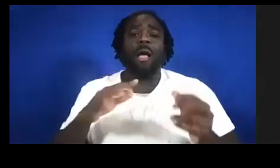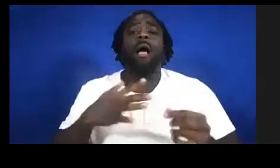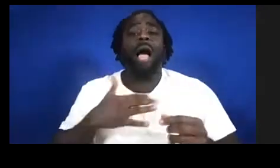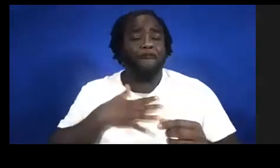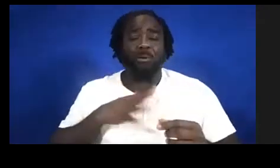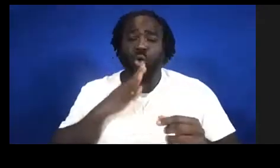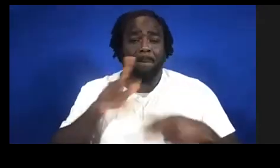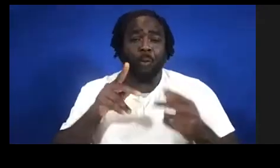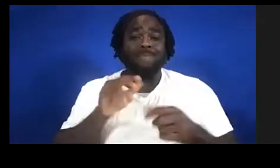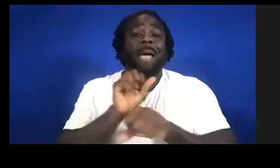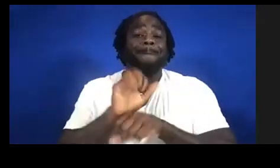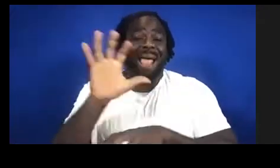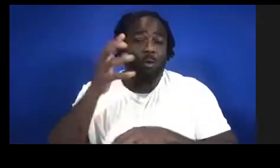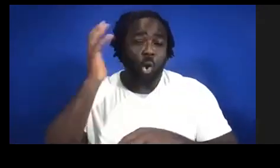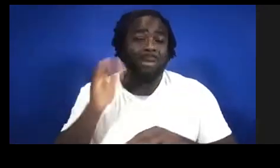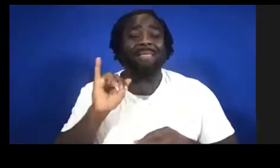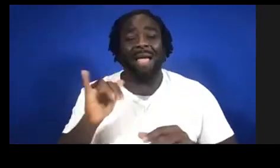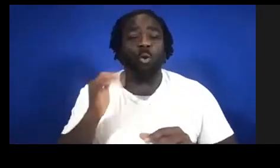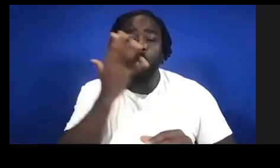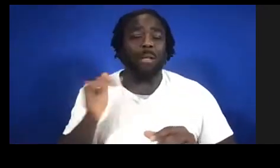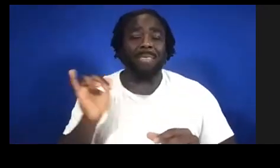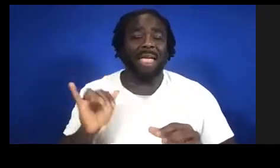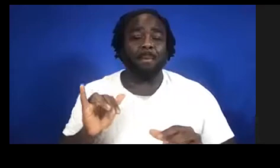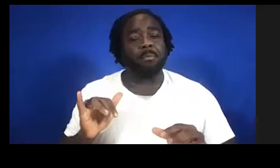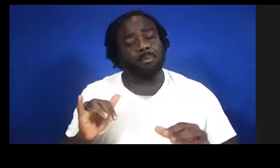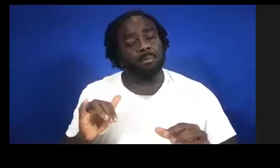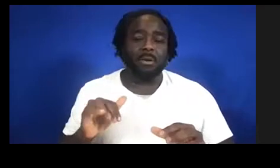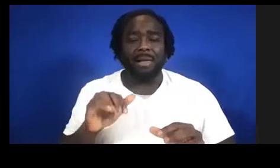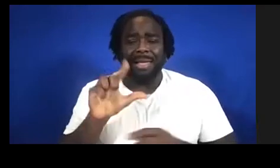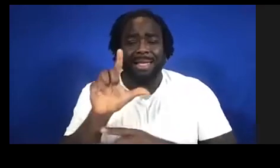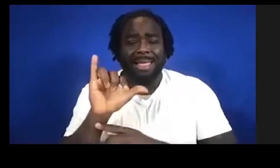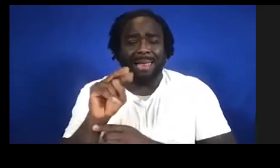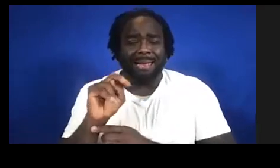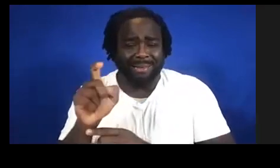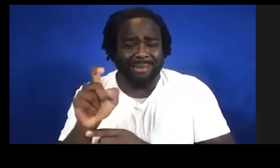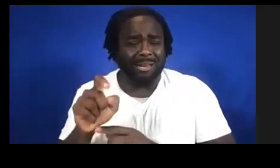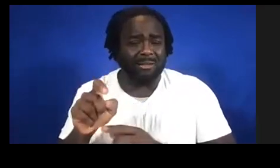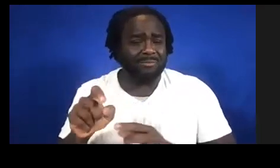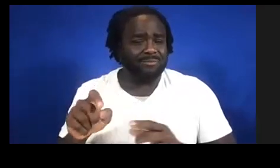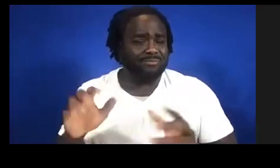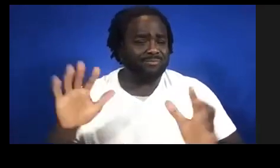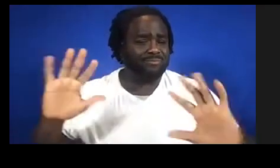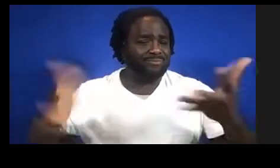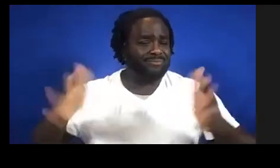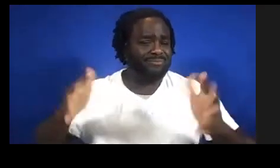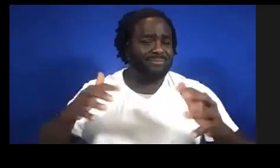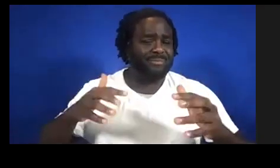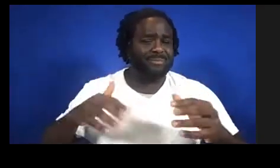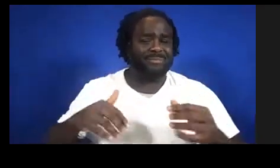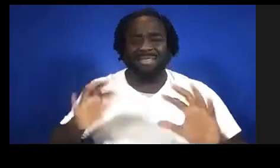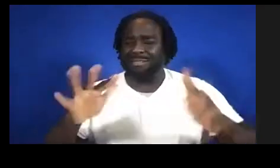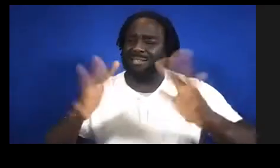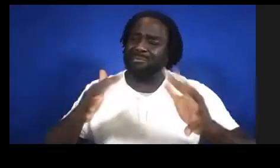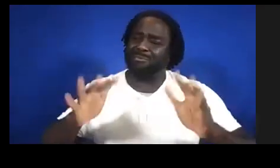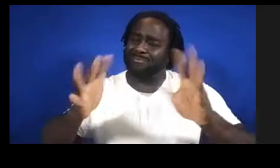Now, I know y'all might be confused a little bit. In Tennessee, mountain lions look like a